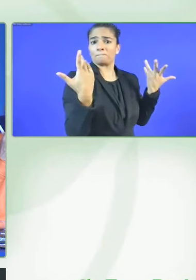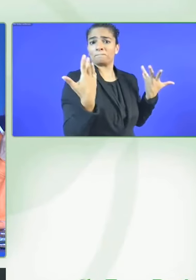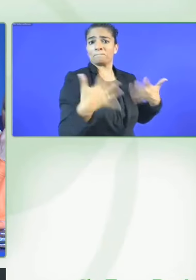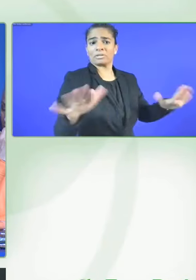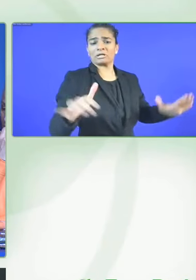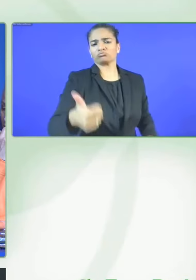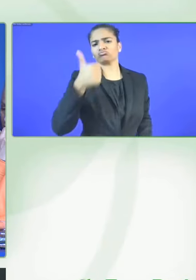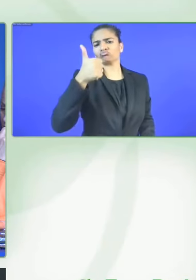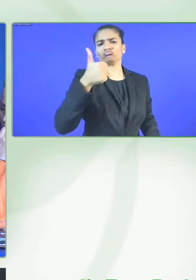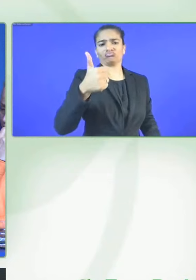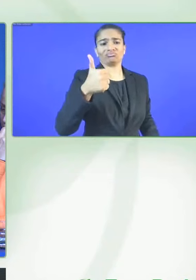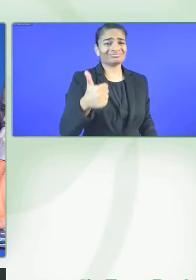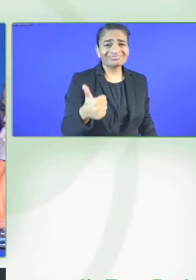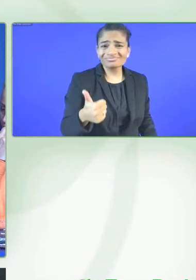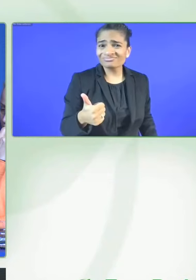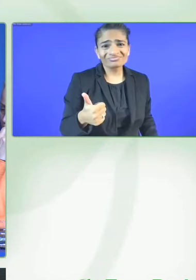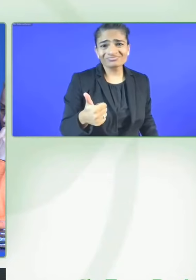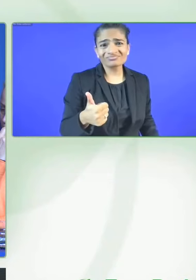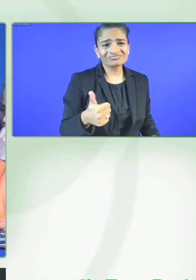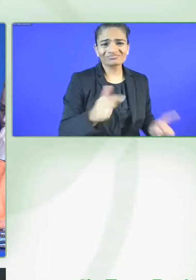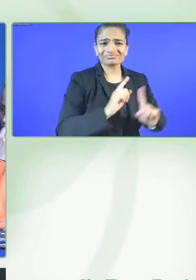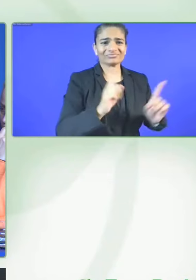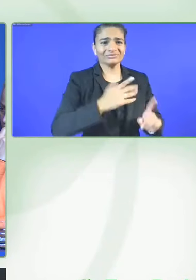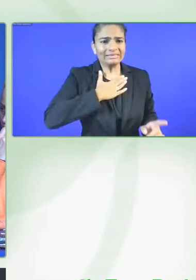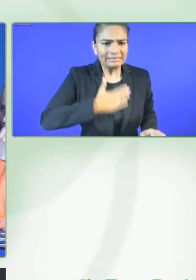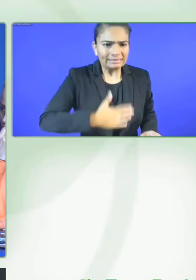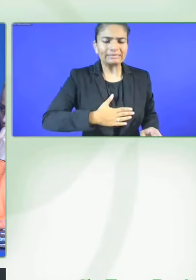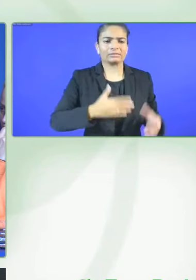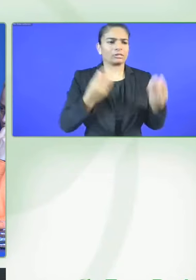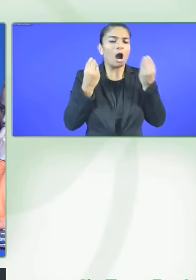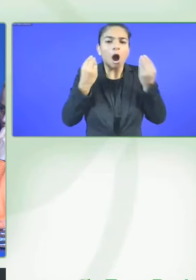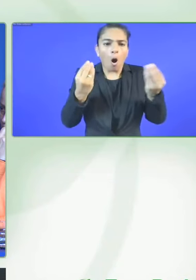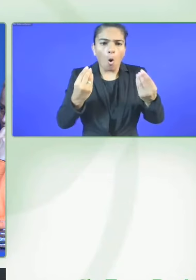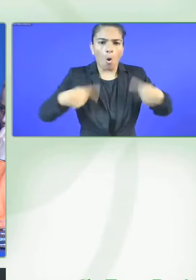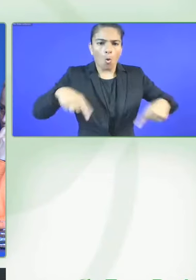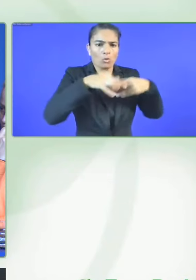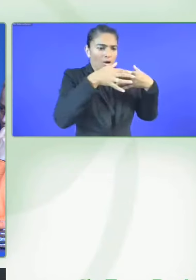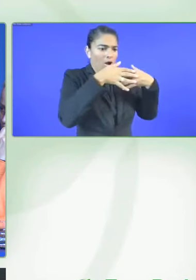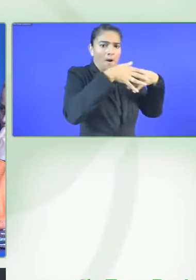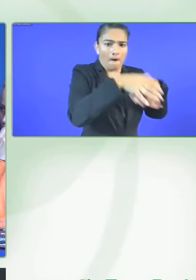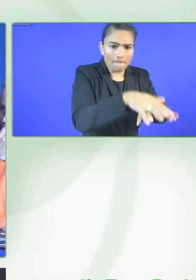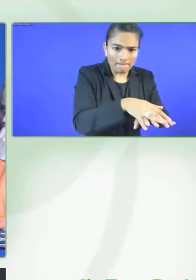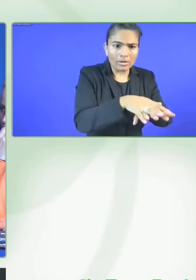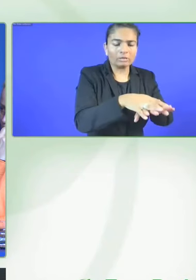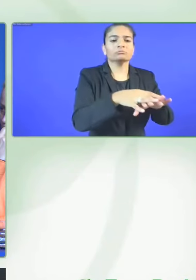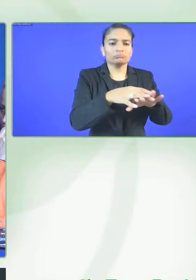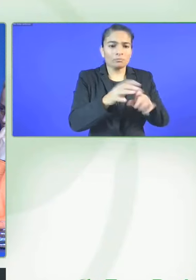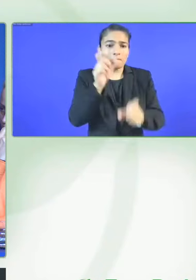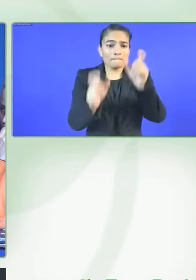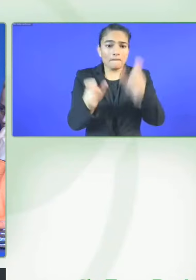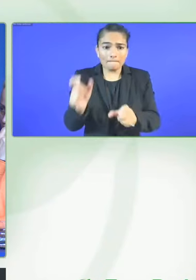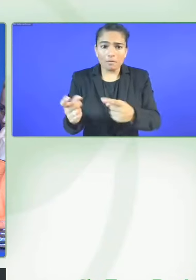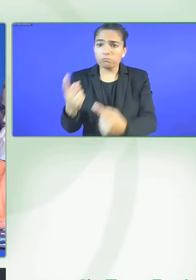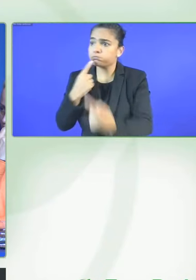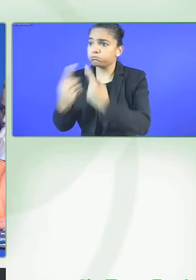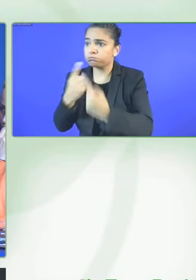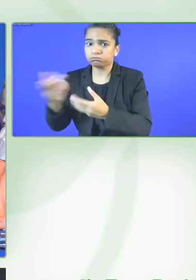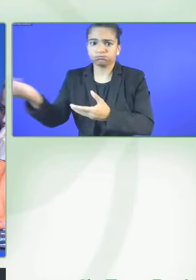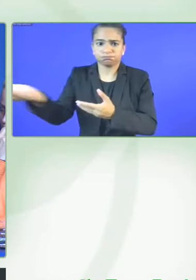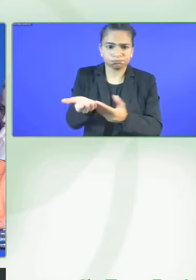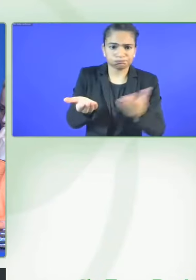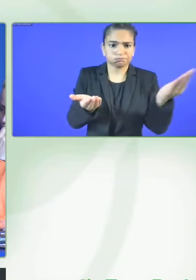change. An important aspect of the law is the notion that in order to lead this